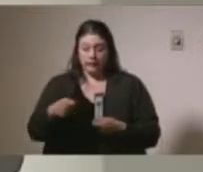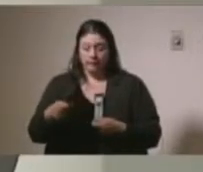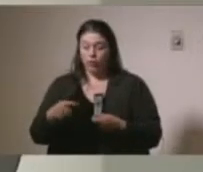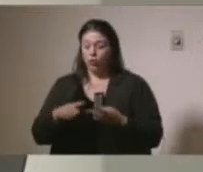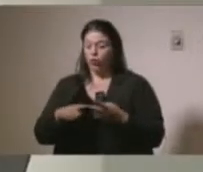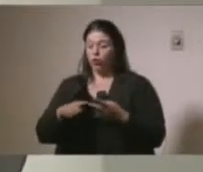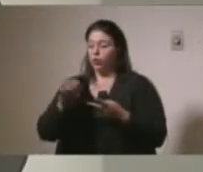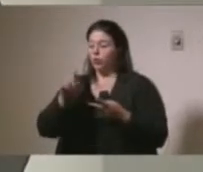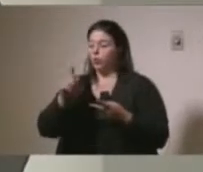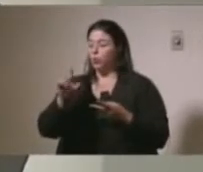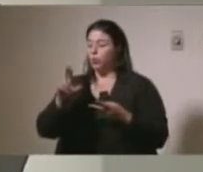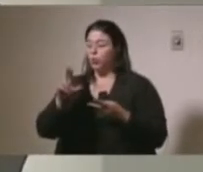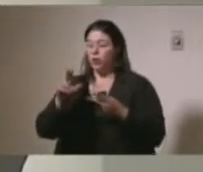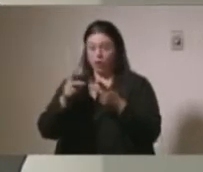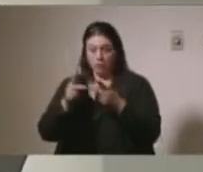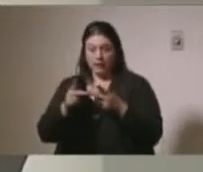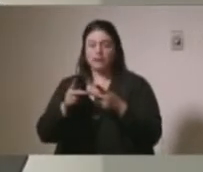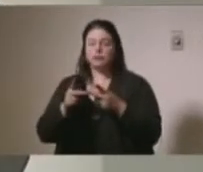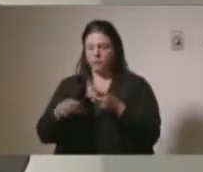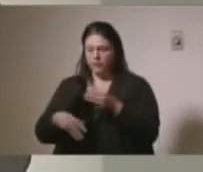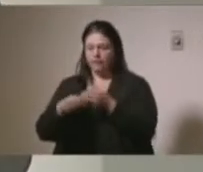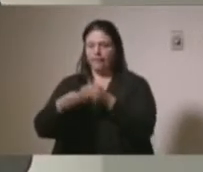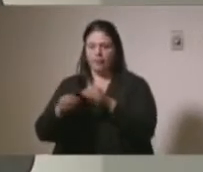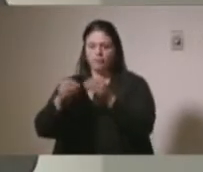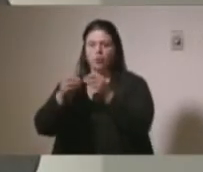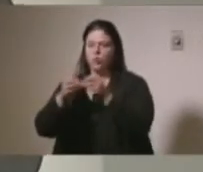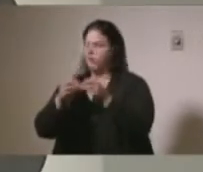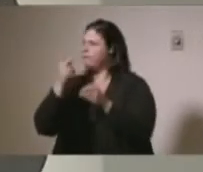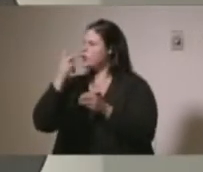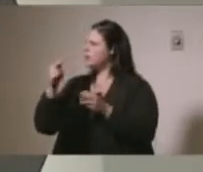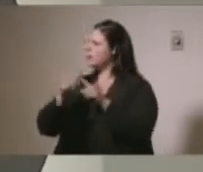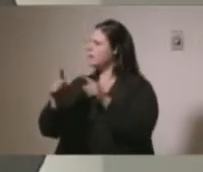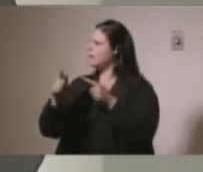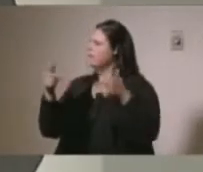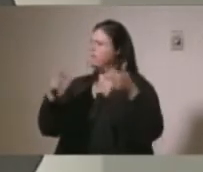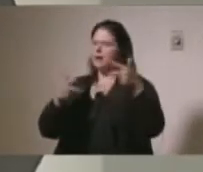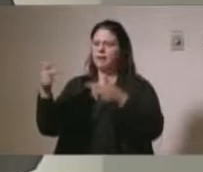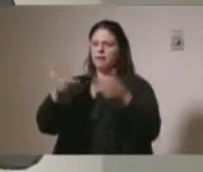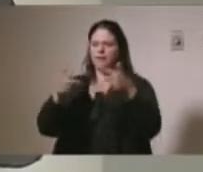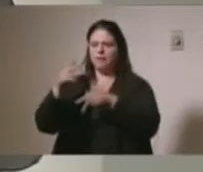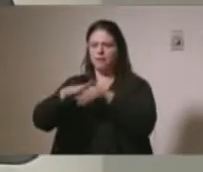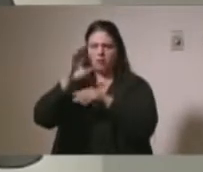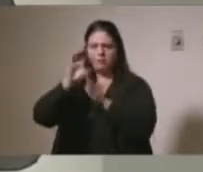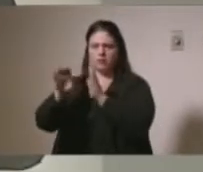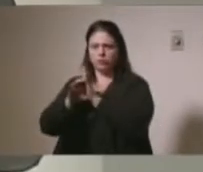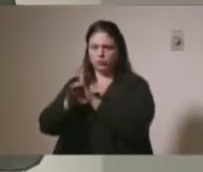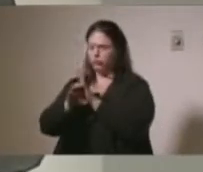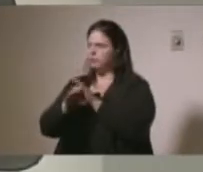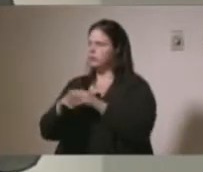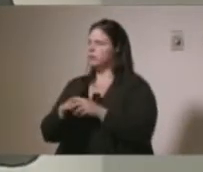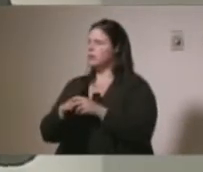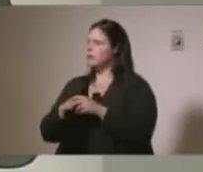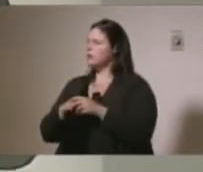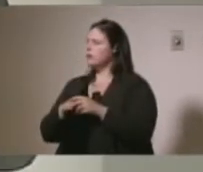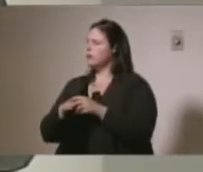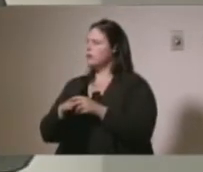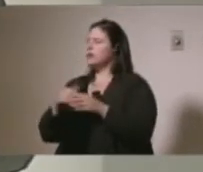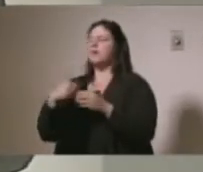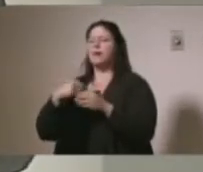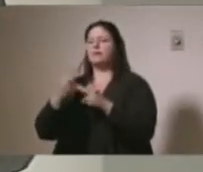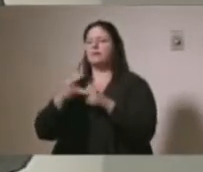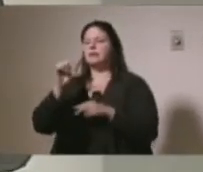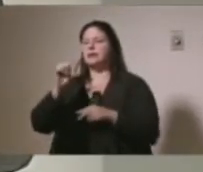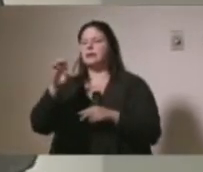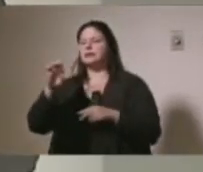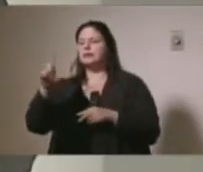is again a part of the strategy, and if you have a look at the little vans there, New Zealand Post has a business called ECL, Express